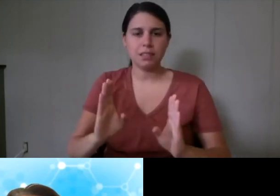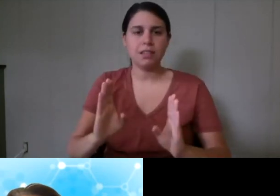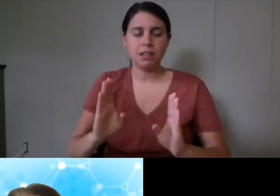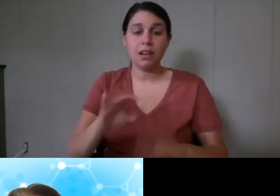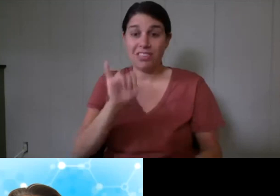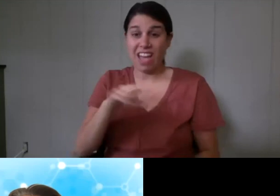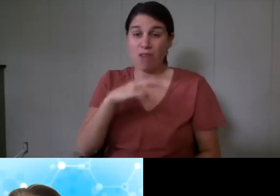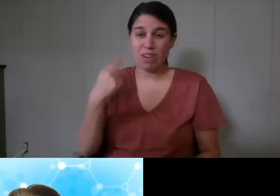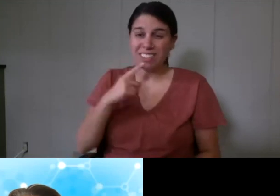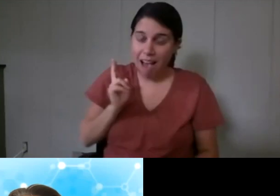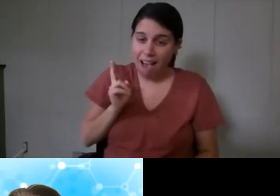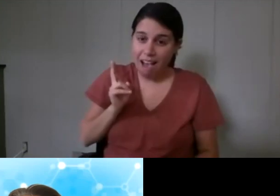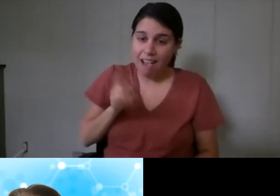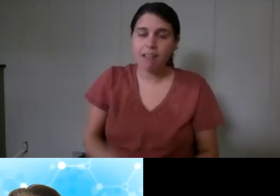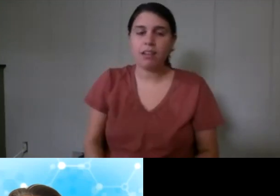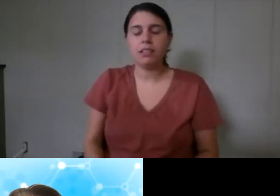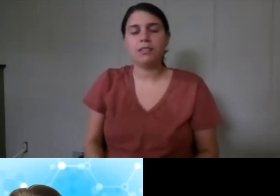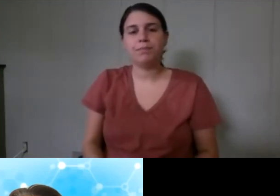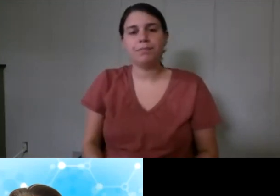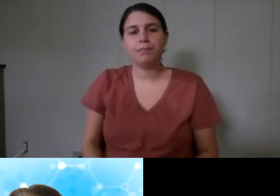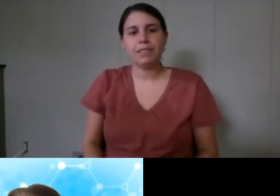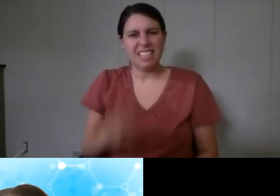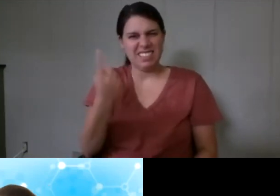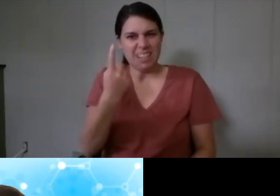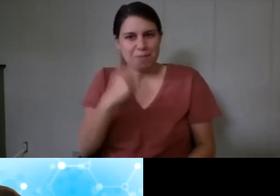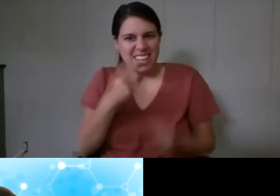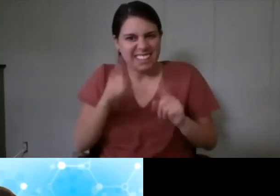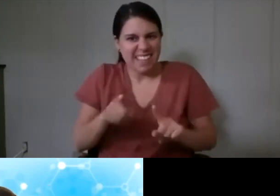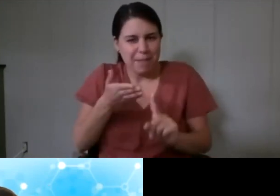so high, something is going on there